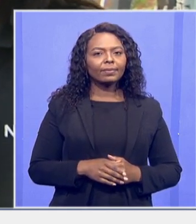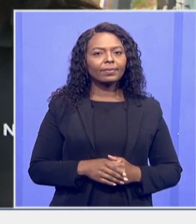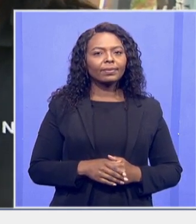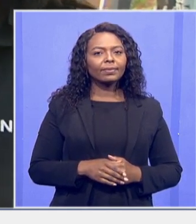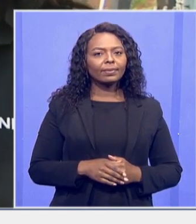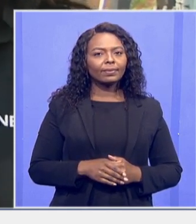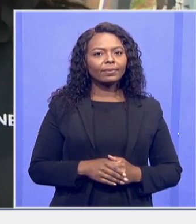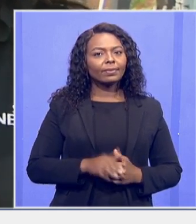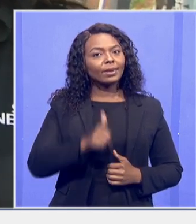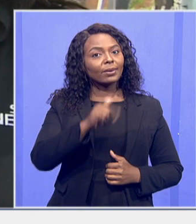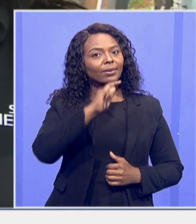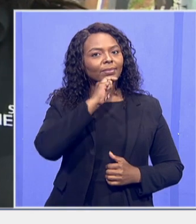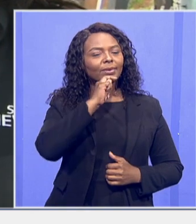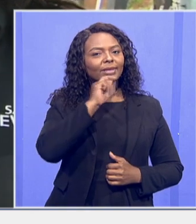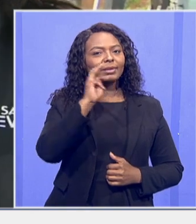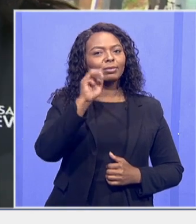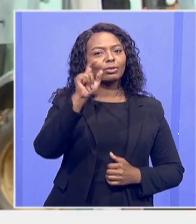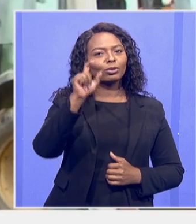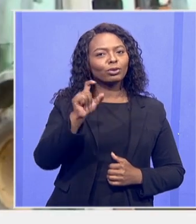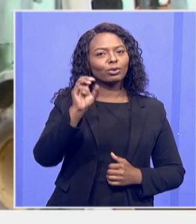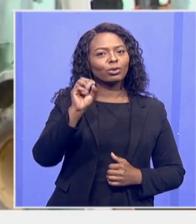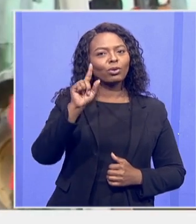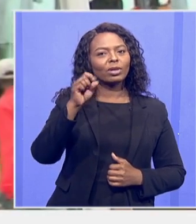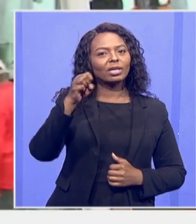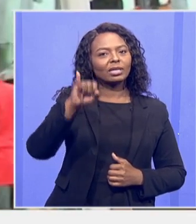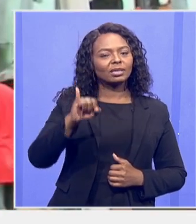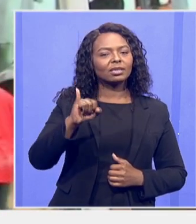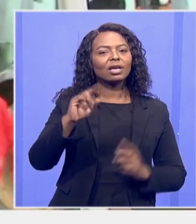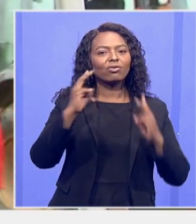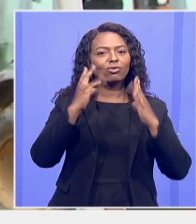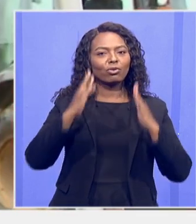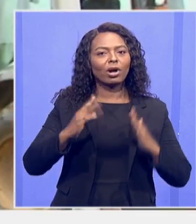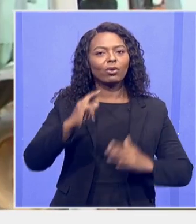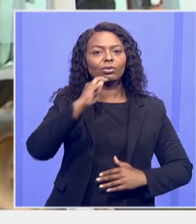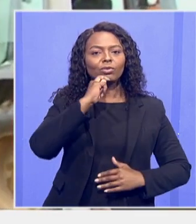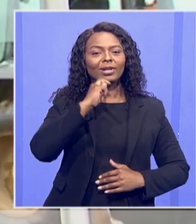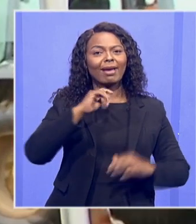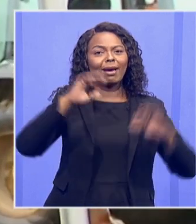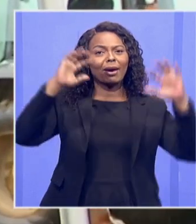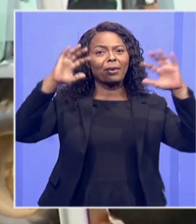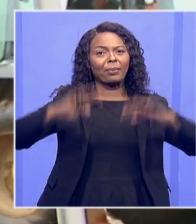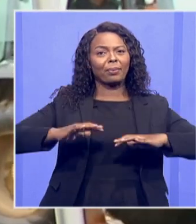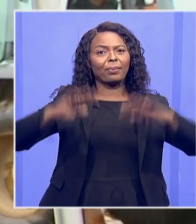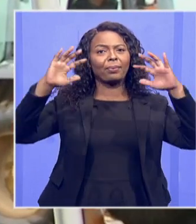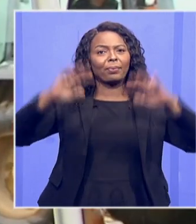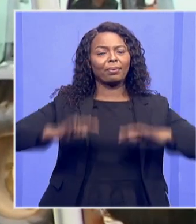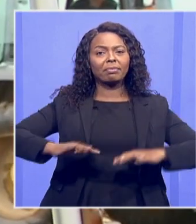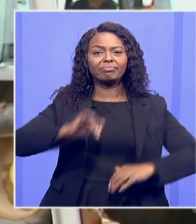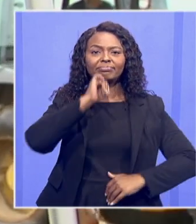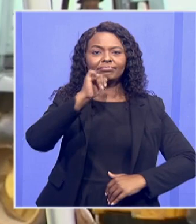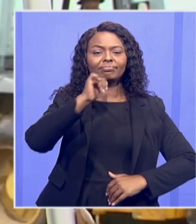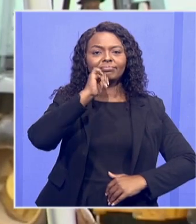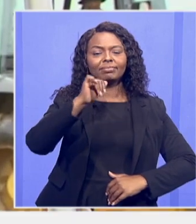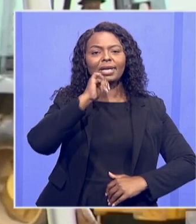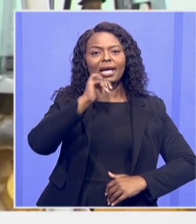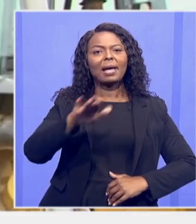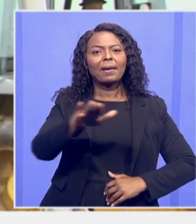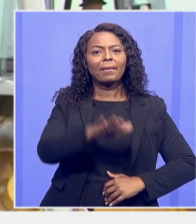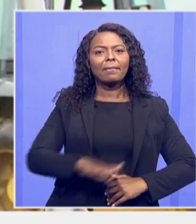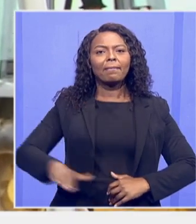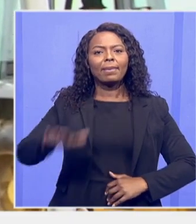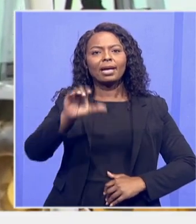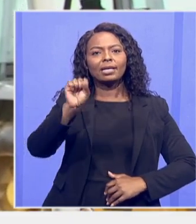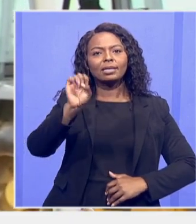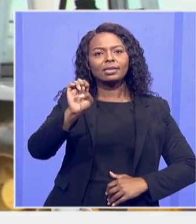Well, good morning to you, Nkolisi, and the viewers at home. Despite heavy rains in Zone 13 of the Sebokeng area, scores of